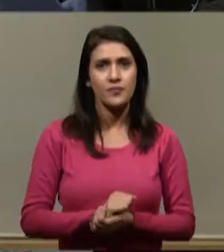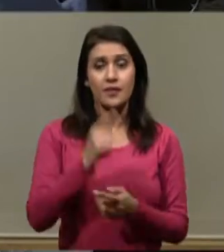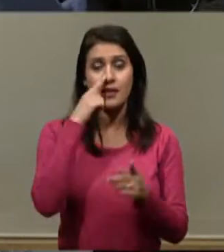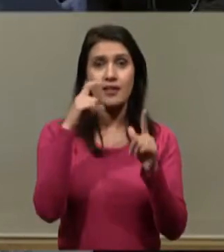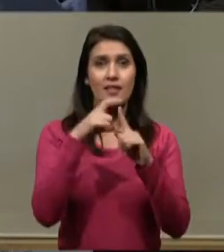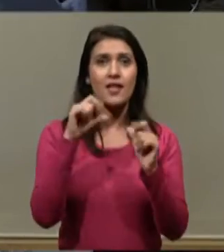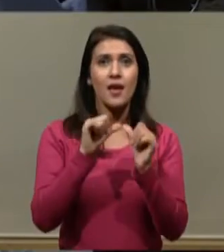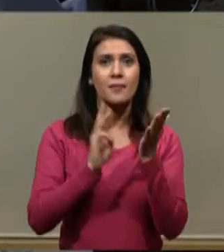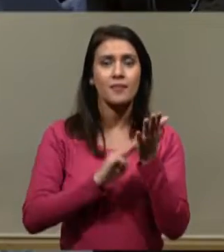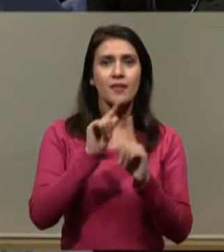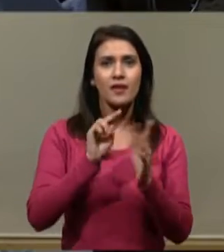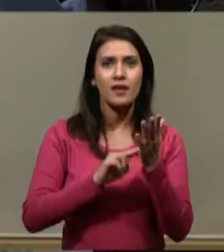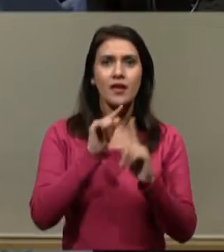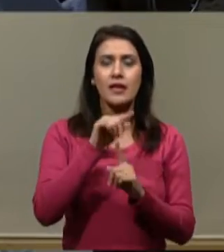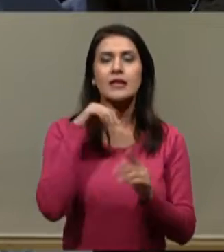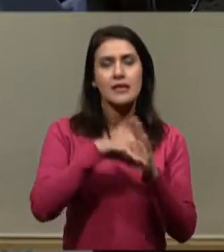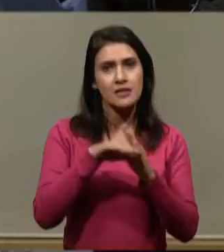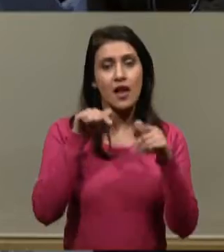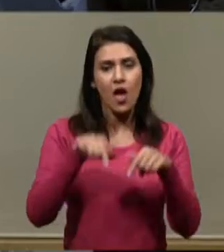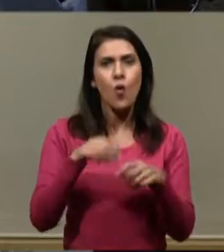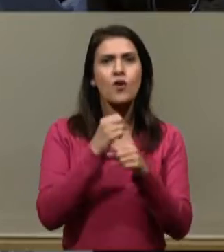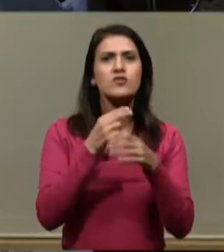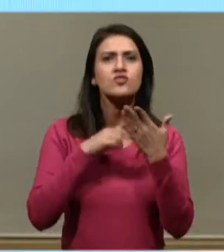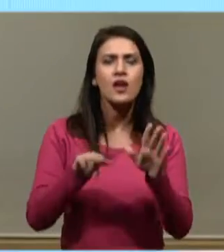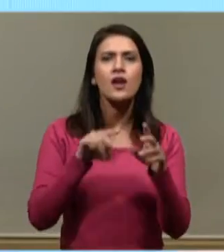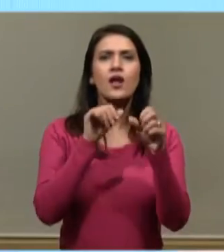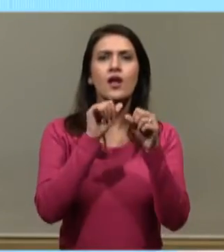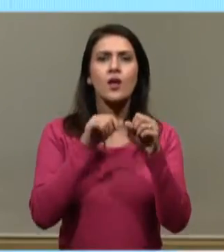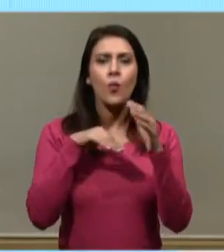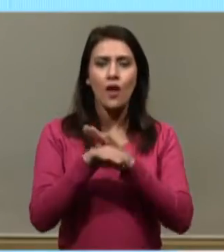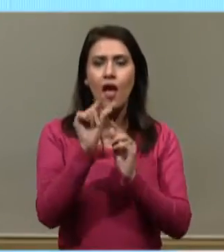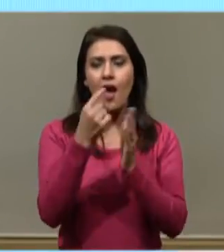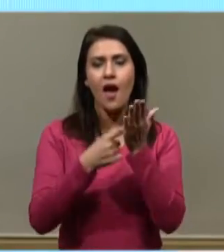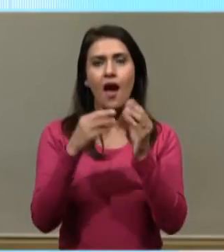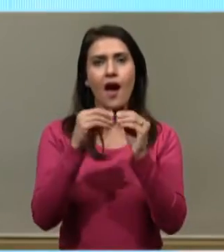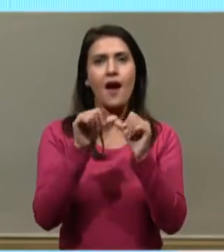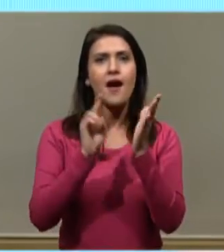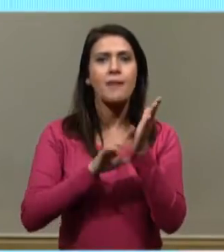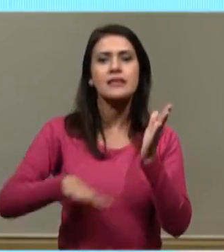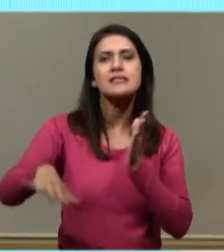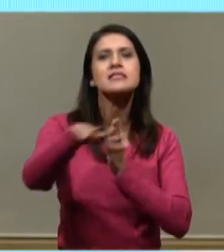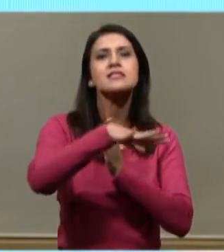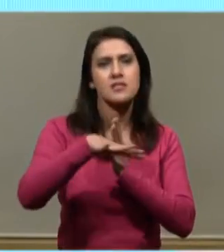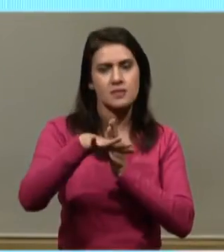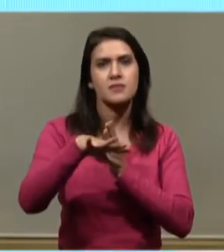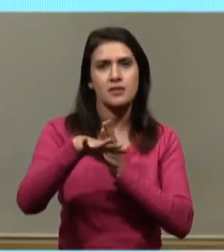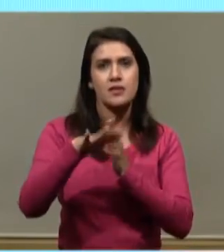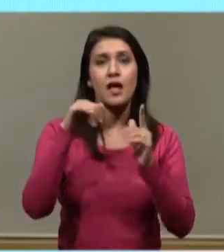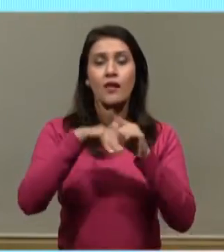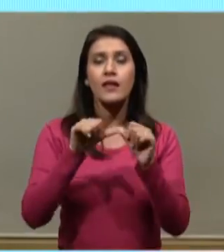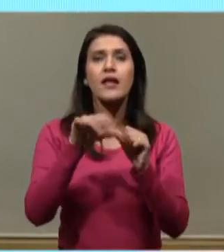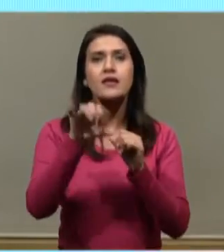as I was mentioning, has been generally on access to urban spaces, and what has to be remembered